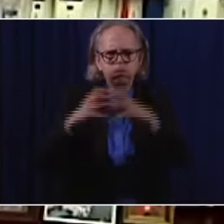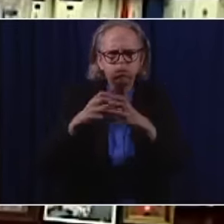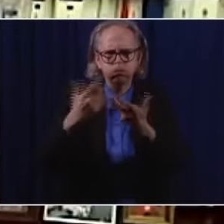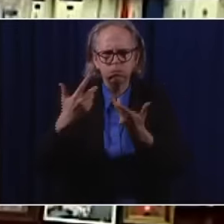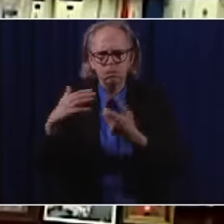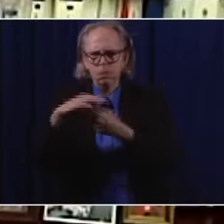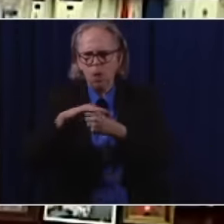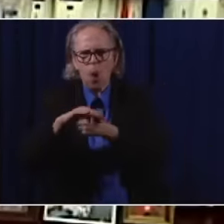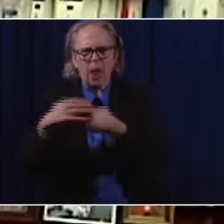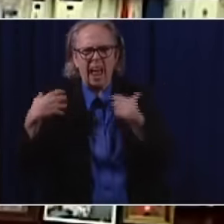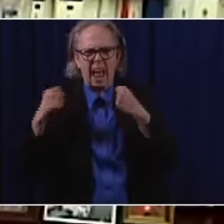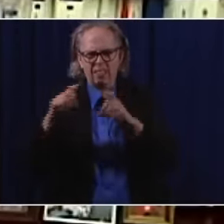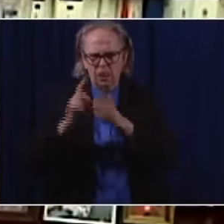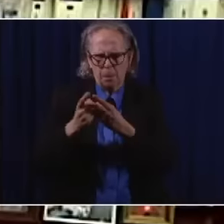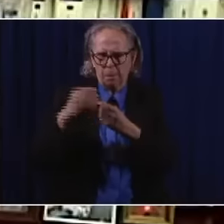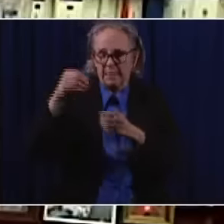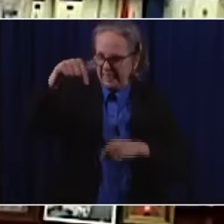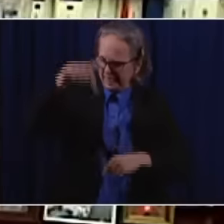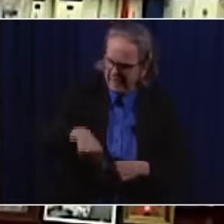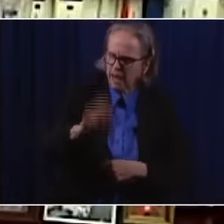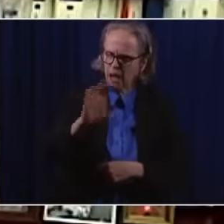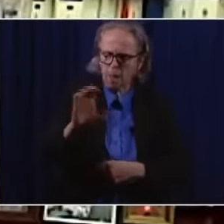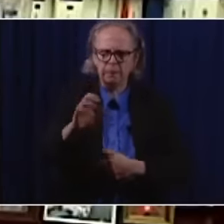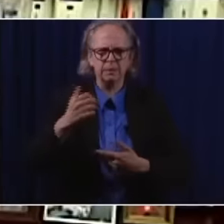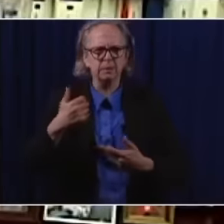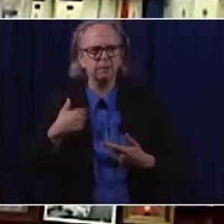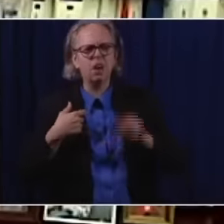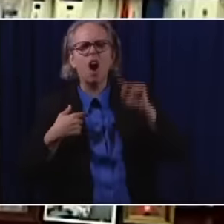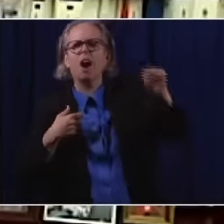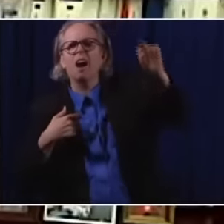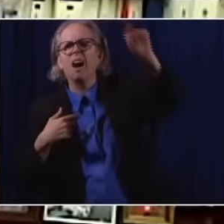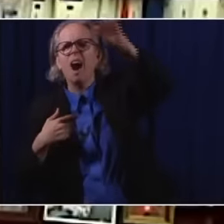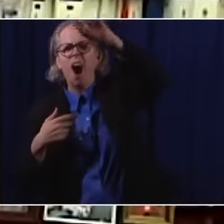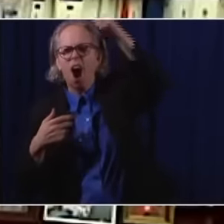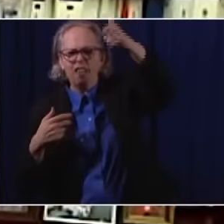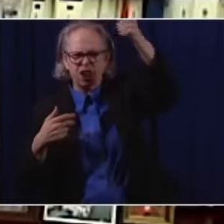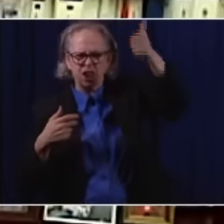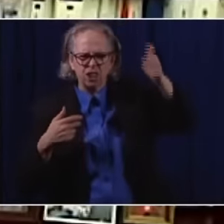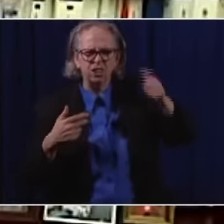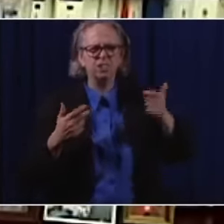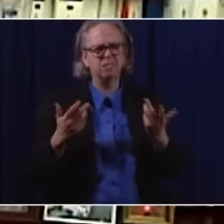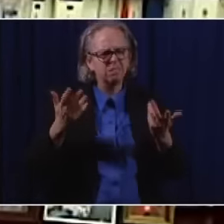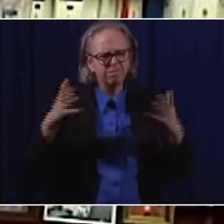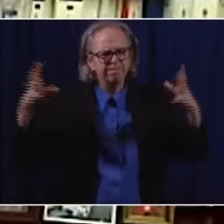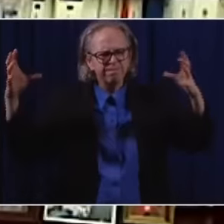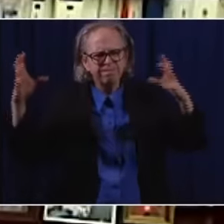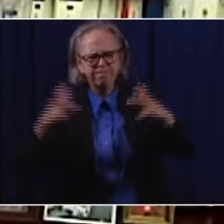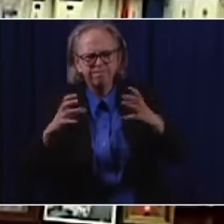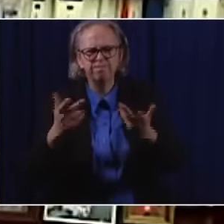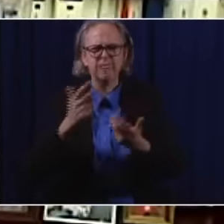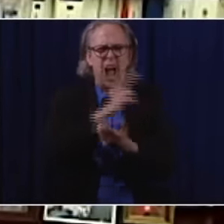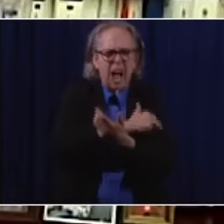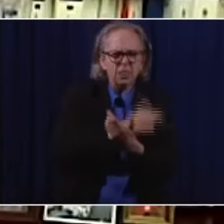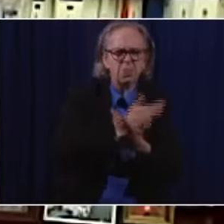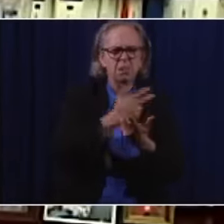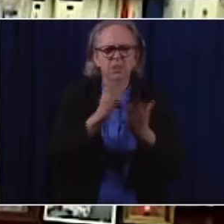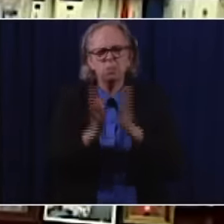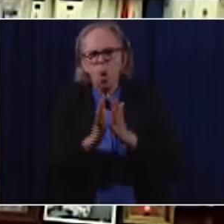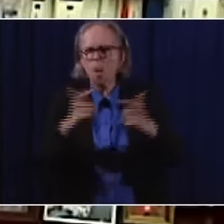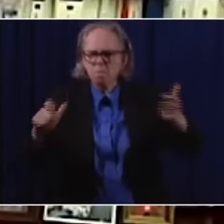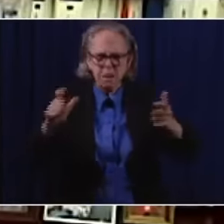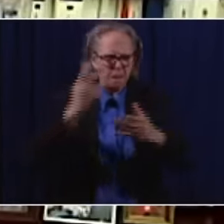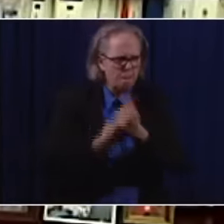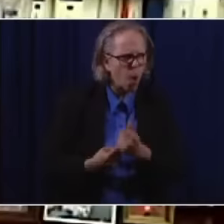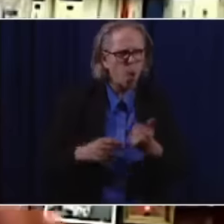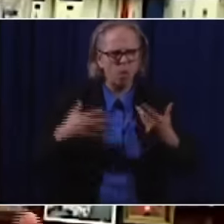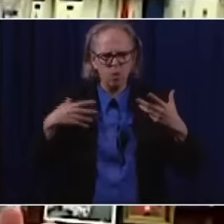as the lead clinicians for large group practices here in Columbus and the Columbus hospitals. 3 days a week, we're actually on